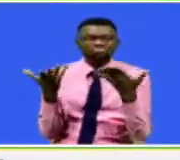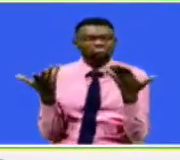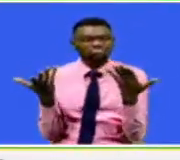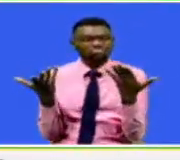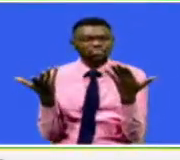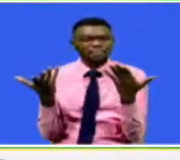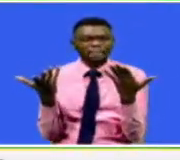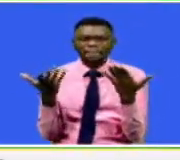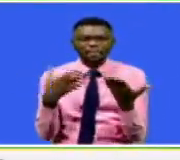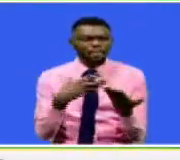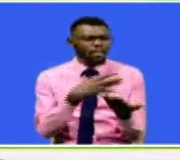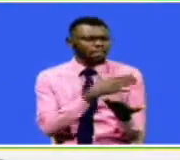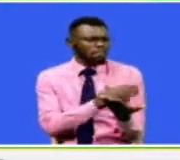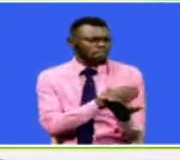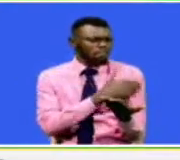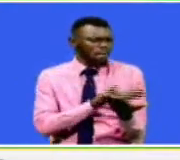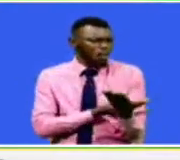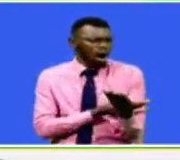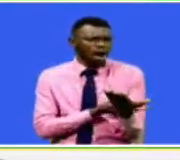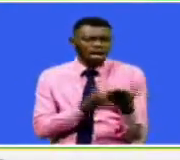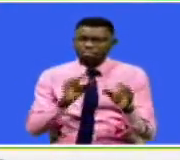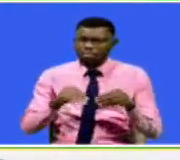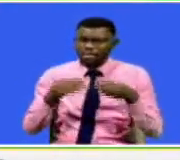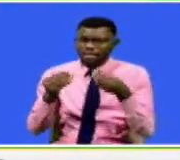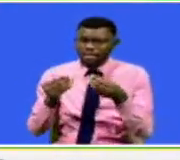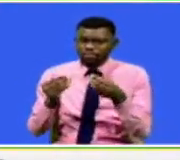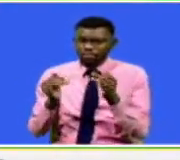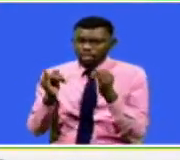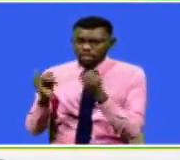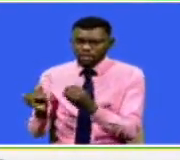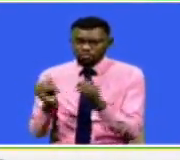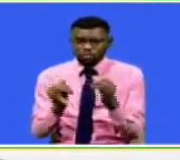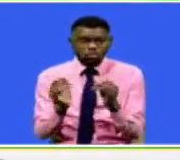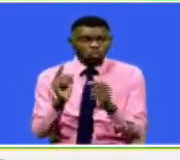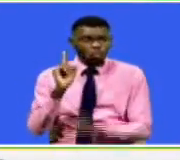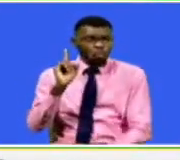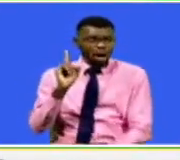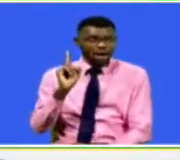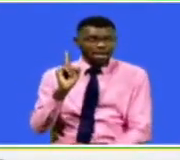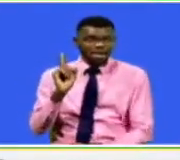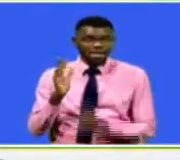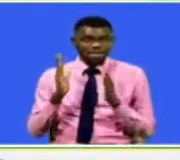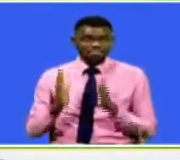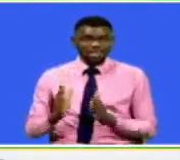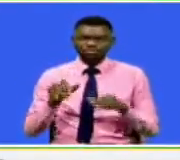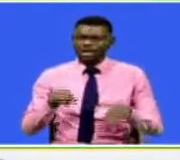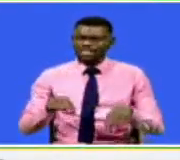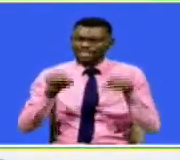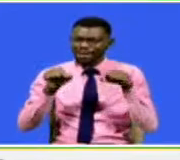and boundless powers in one individual, that is the chairperson of the appellant.